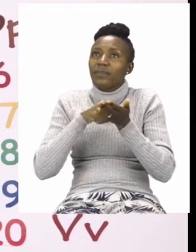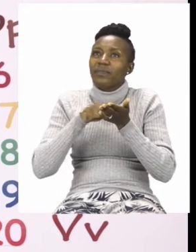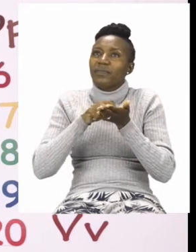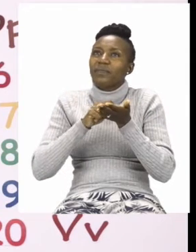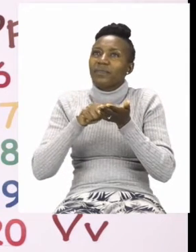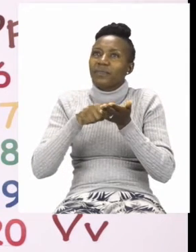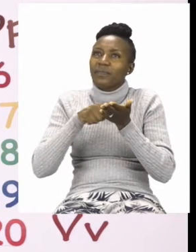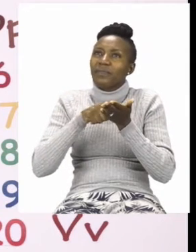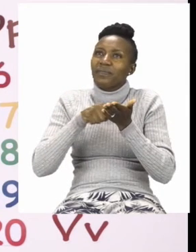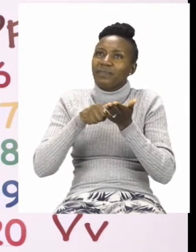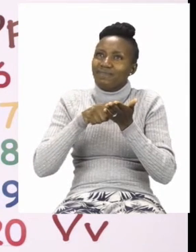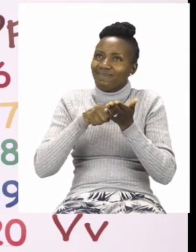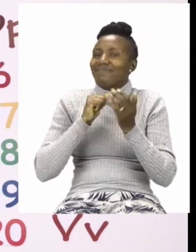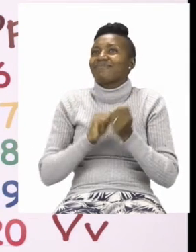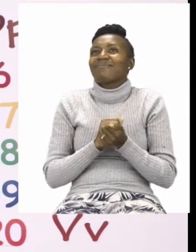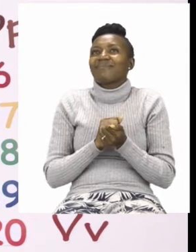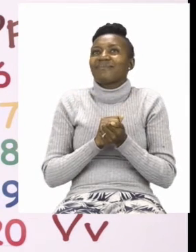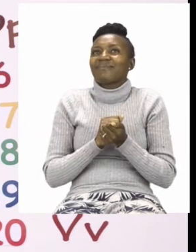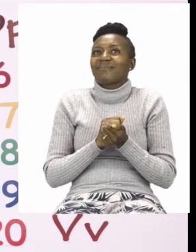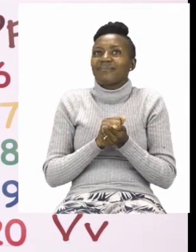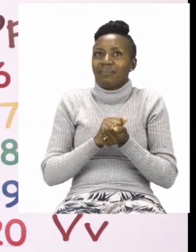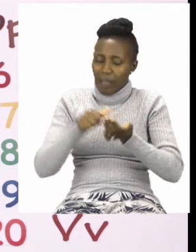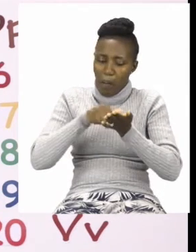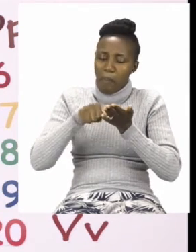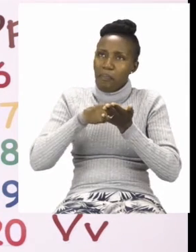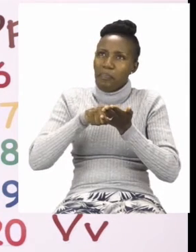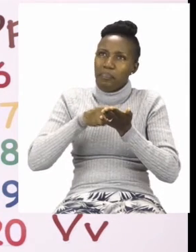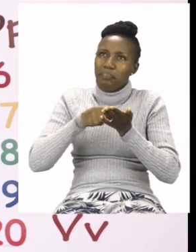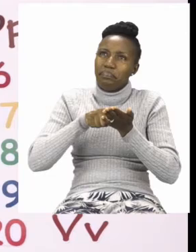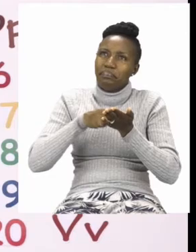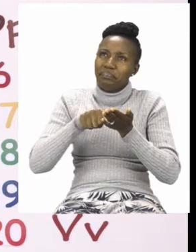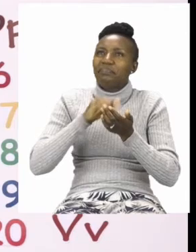eraser. Everyone, let's say eraser.